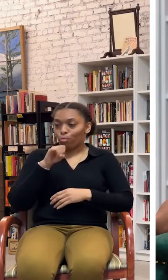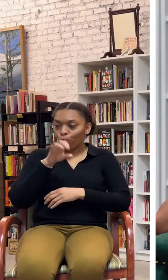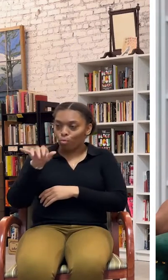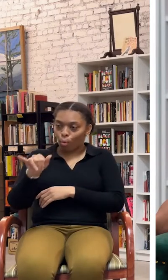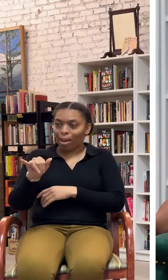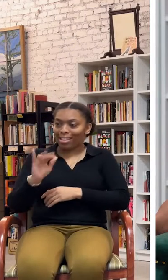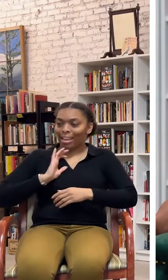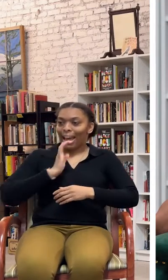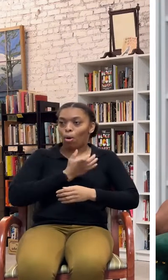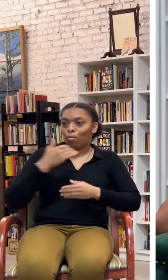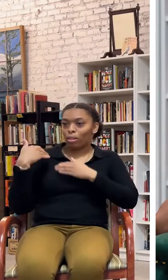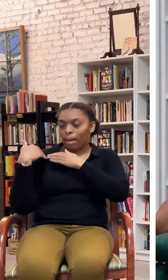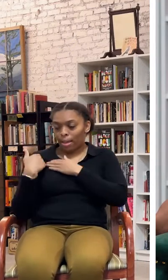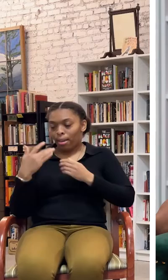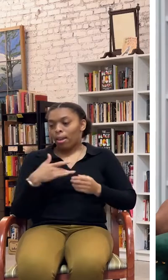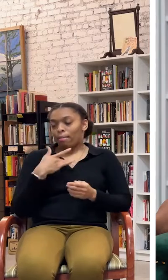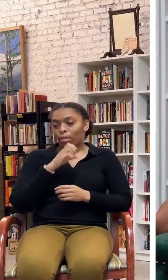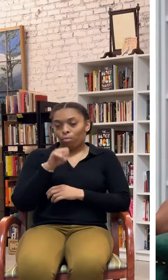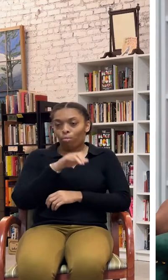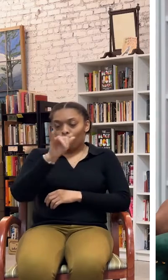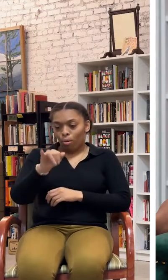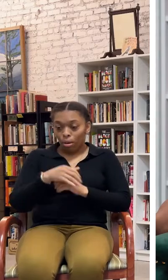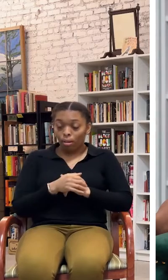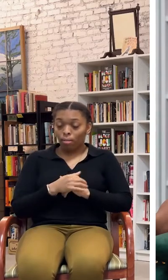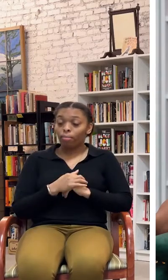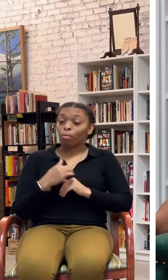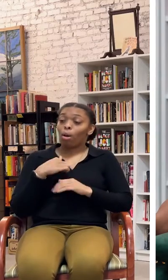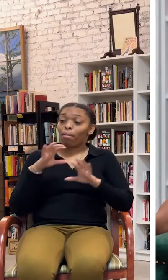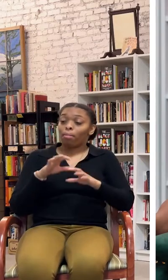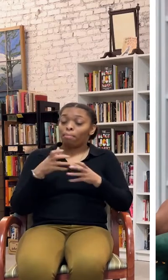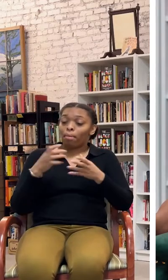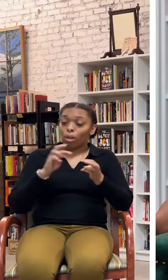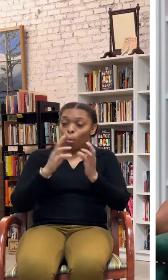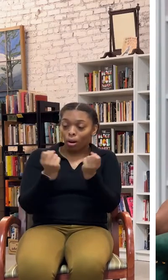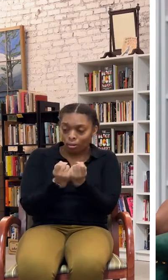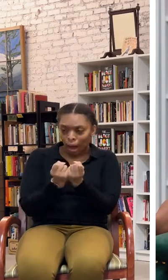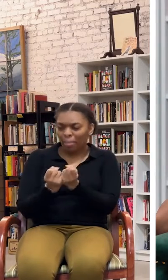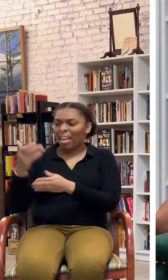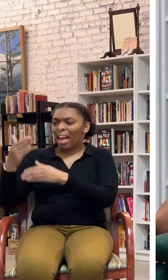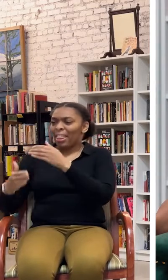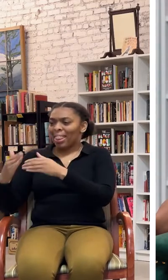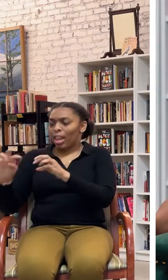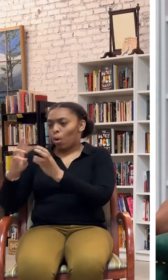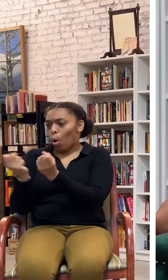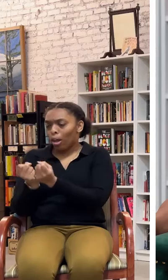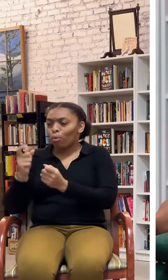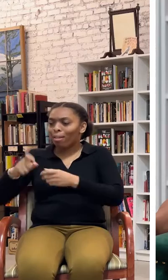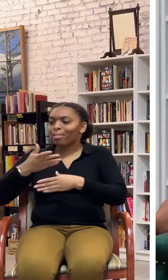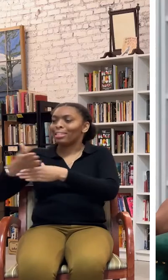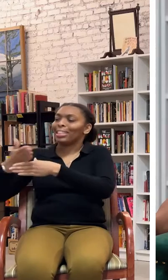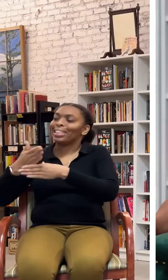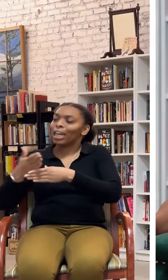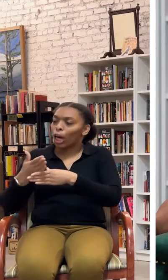responsibility for you to be joyful. That I've done a lot of workshops where the ending of it is you have to share with one person that you love, what does joy